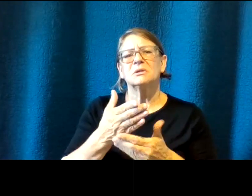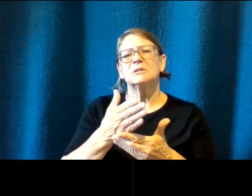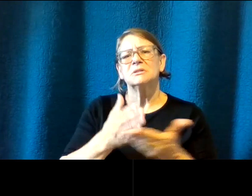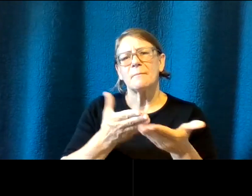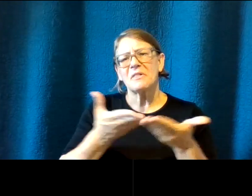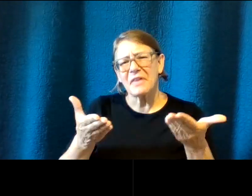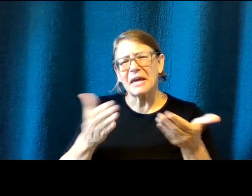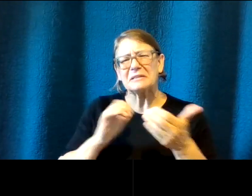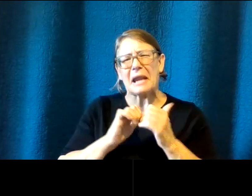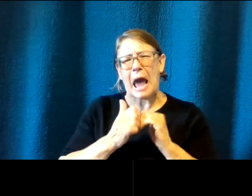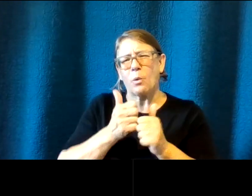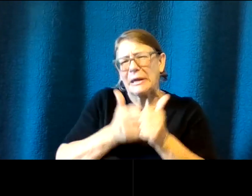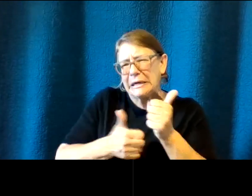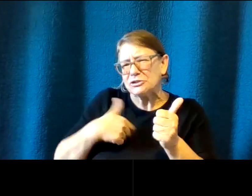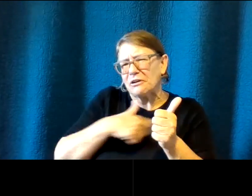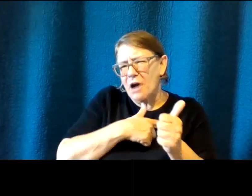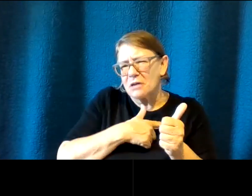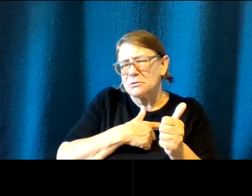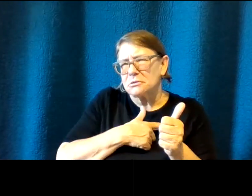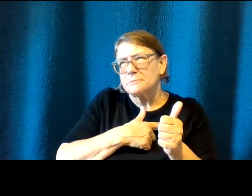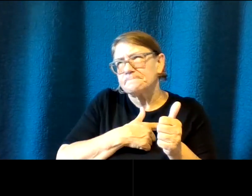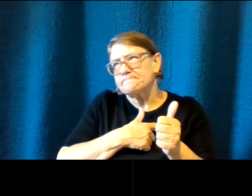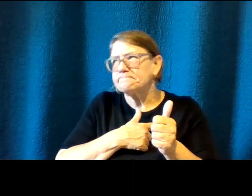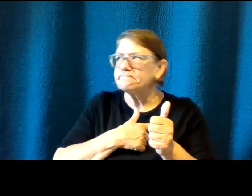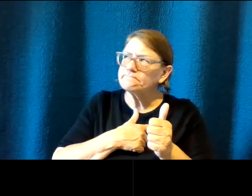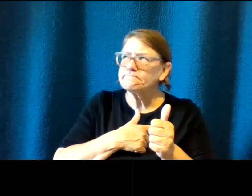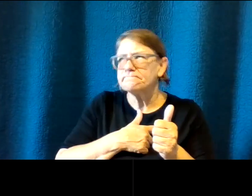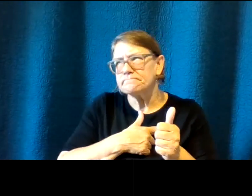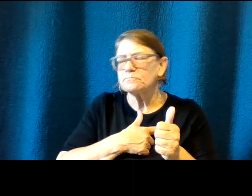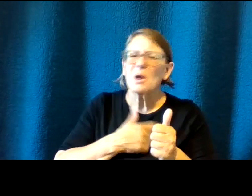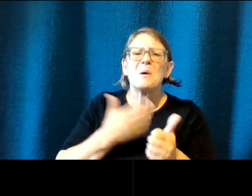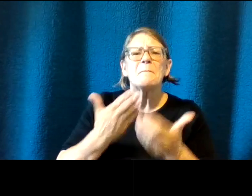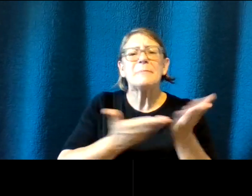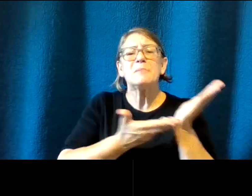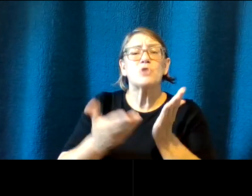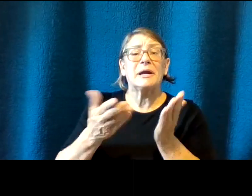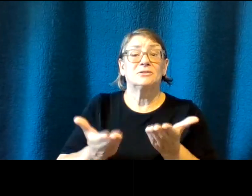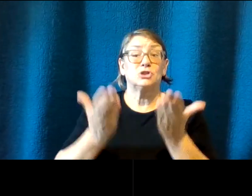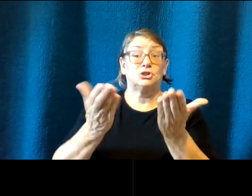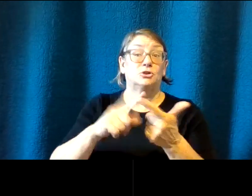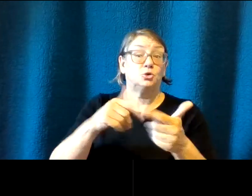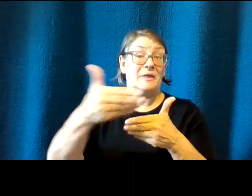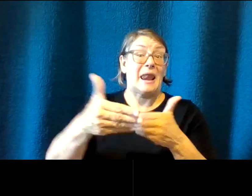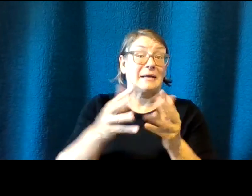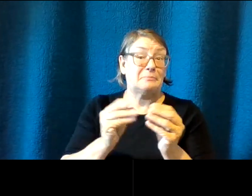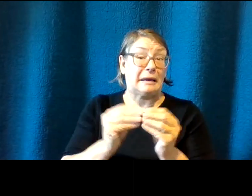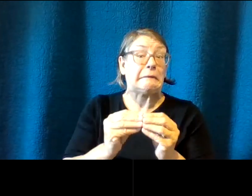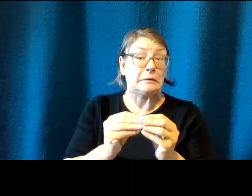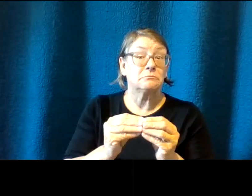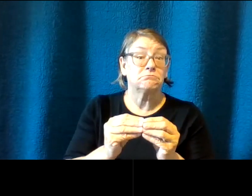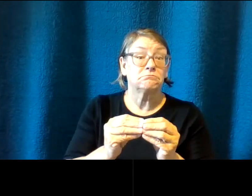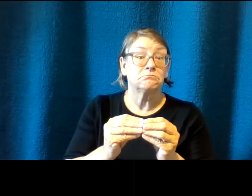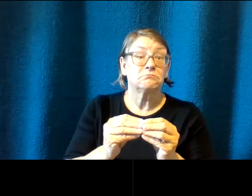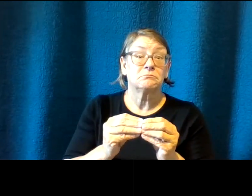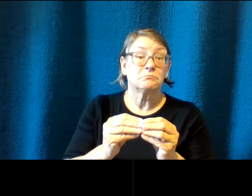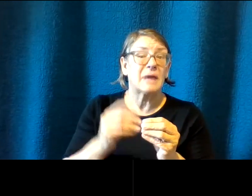the ways each of us, some suggestions for our next meeting. So this could be, I feel like, a great next